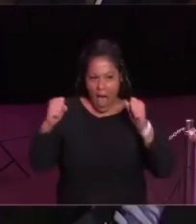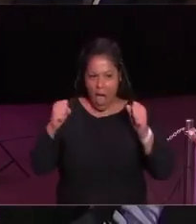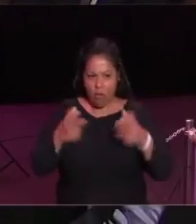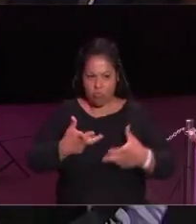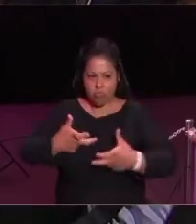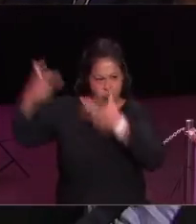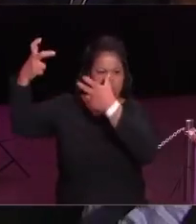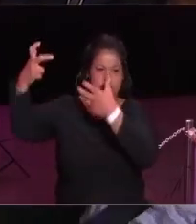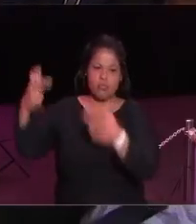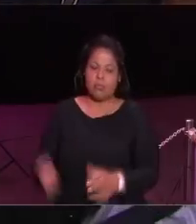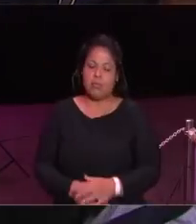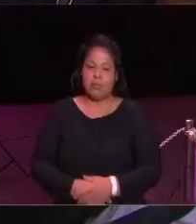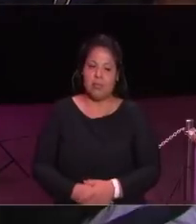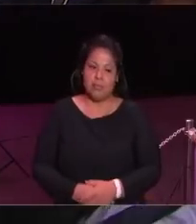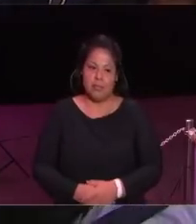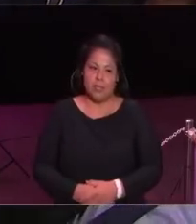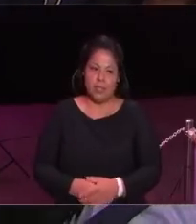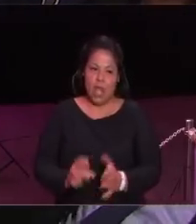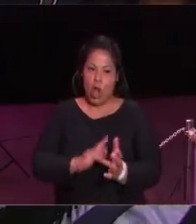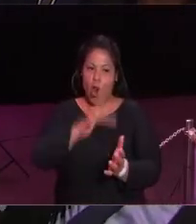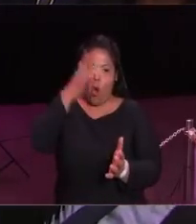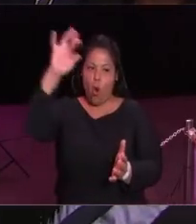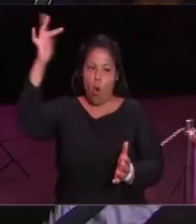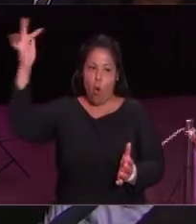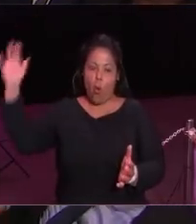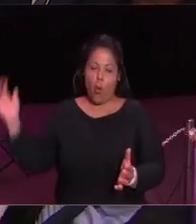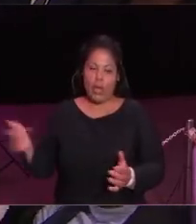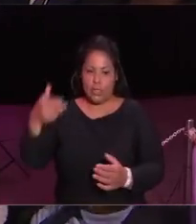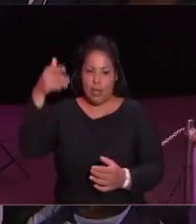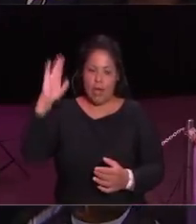No, dígalo más fuerte.